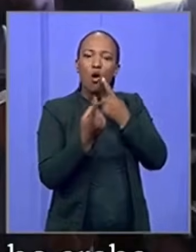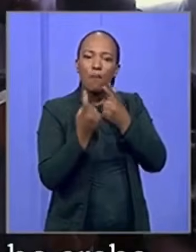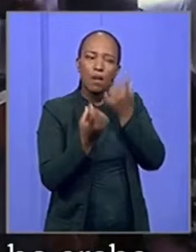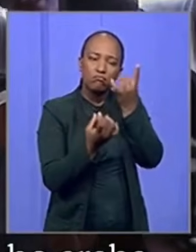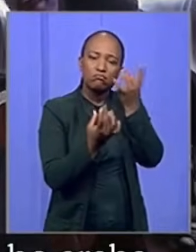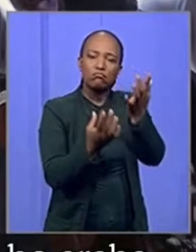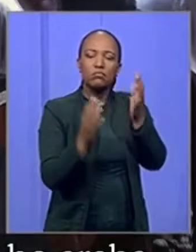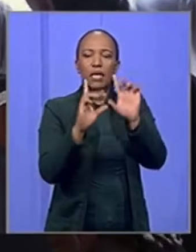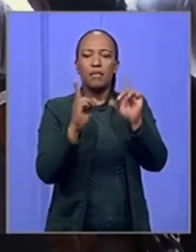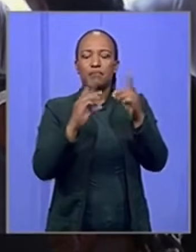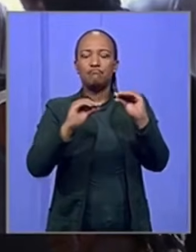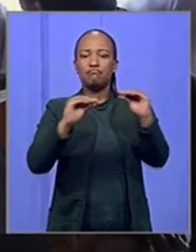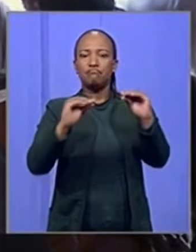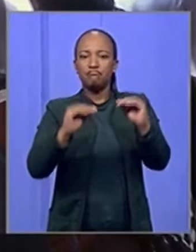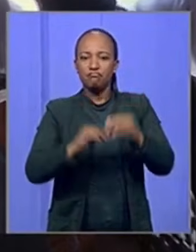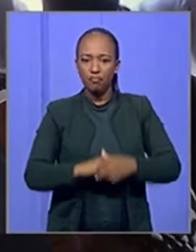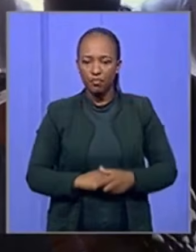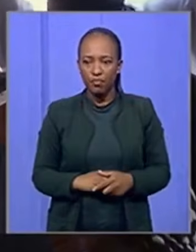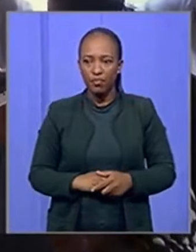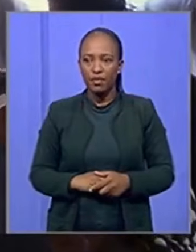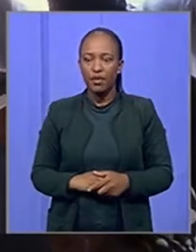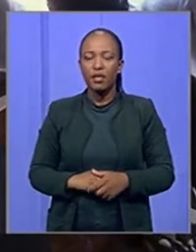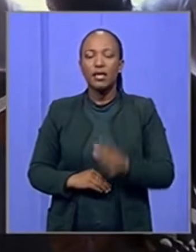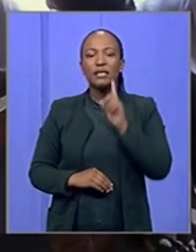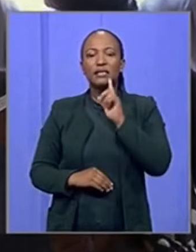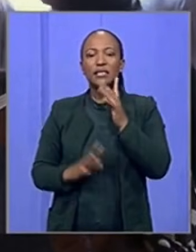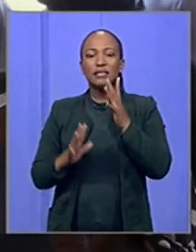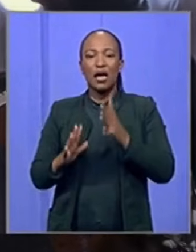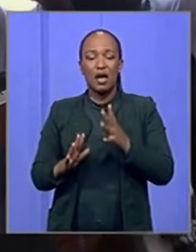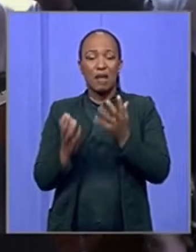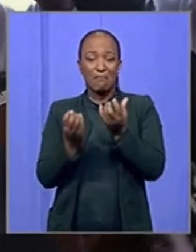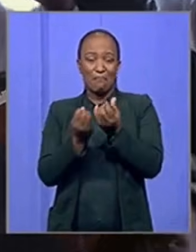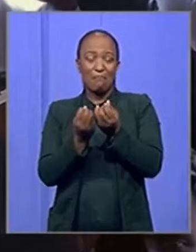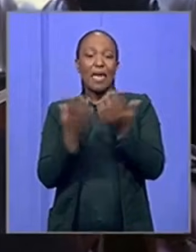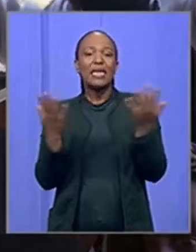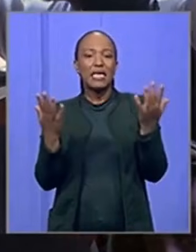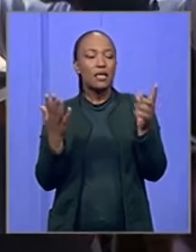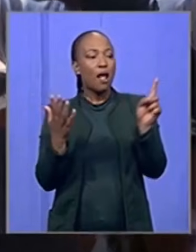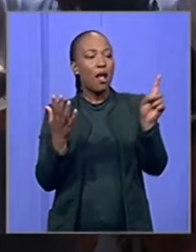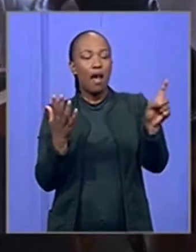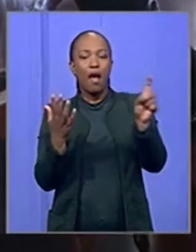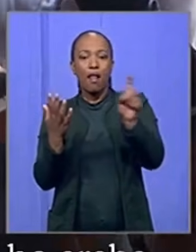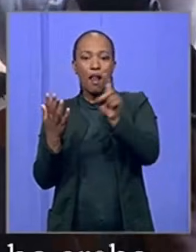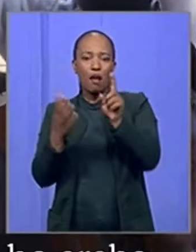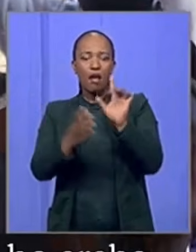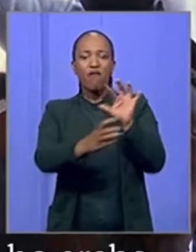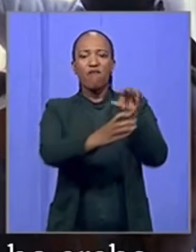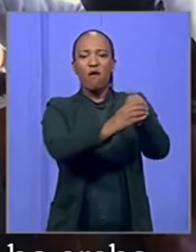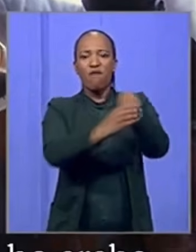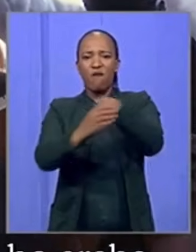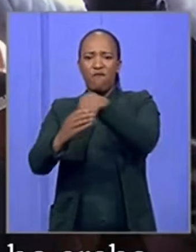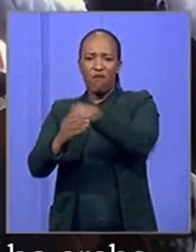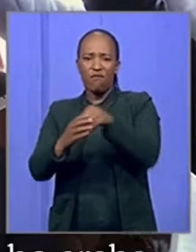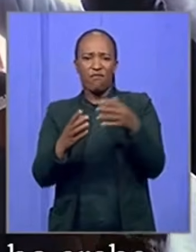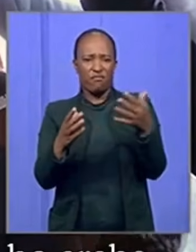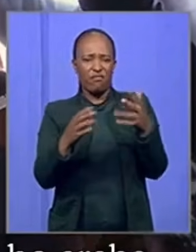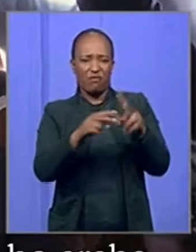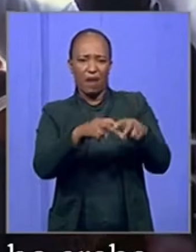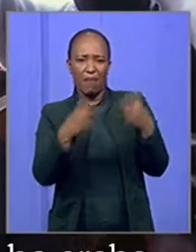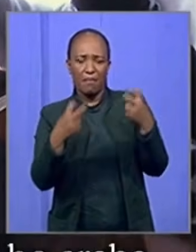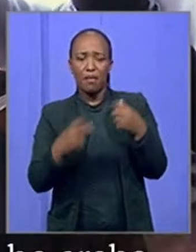of teachers who have serious allegations of sexual assault against our children. Now, I'm a